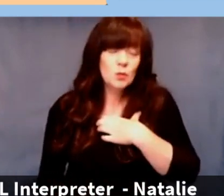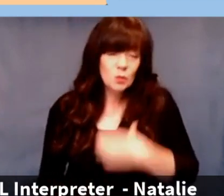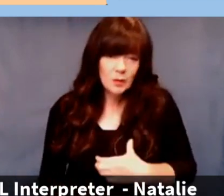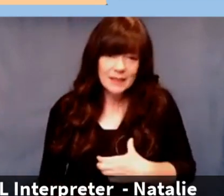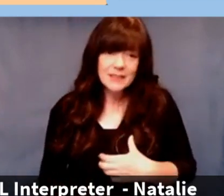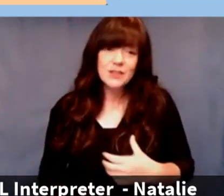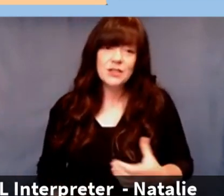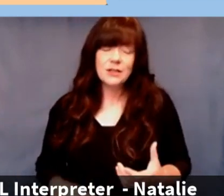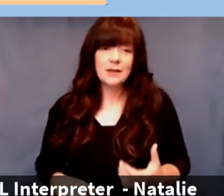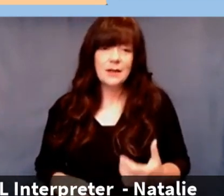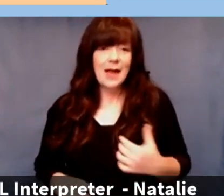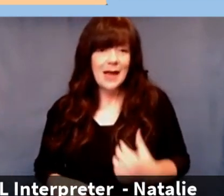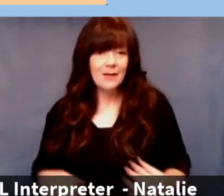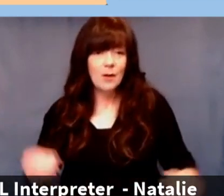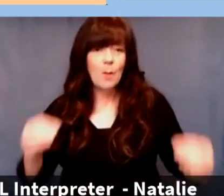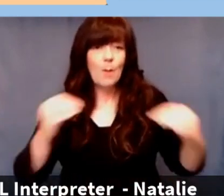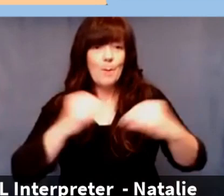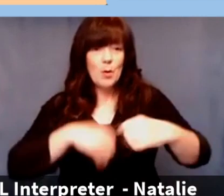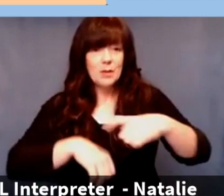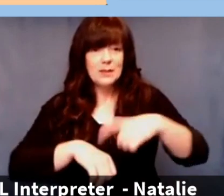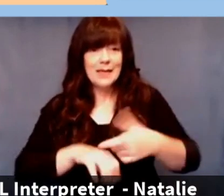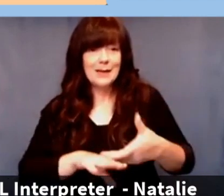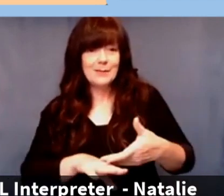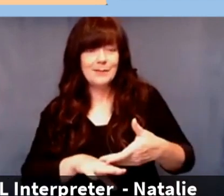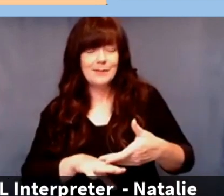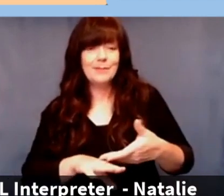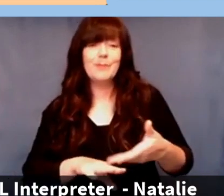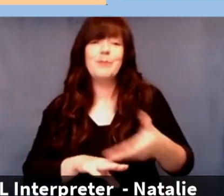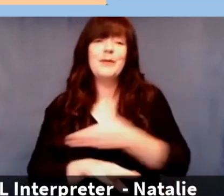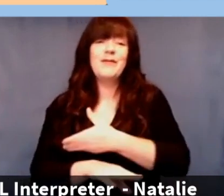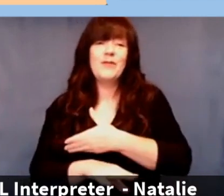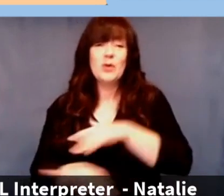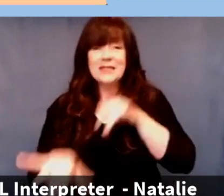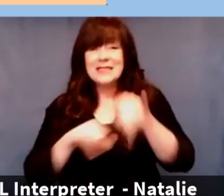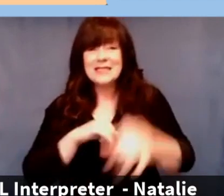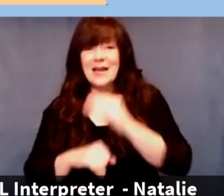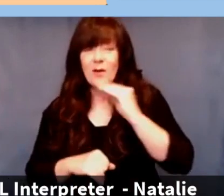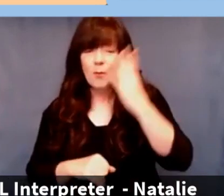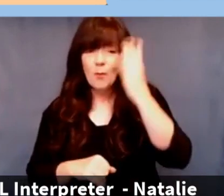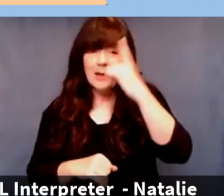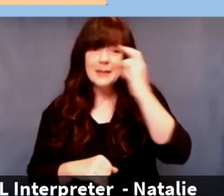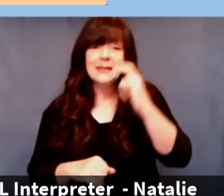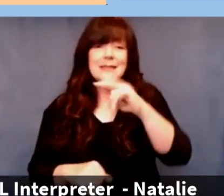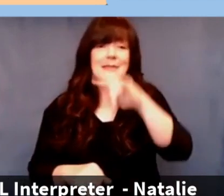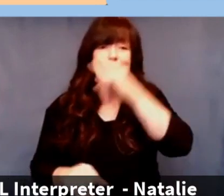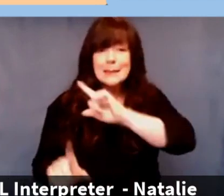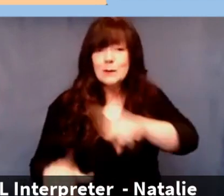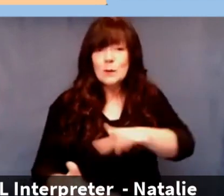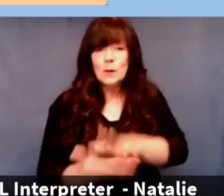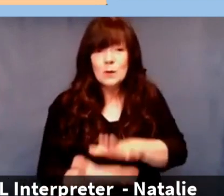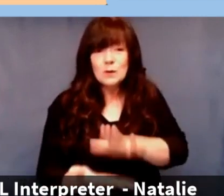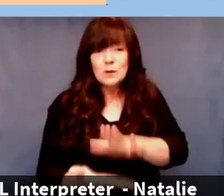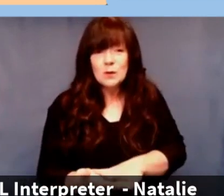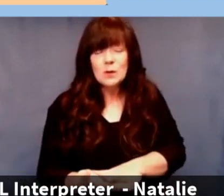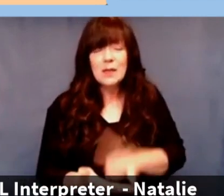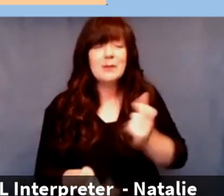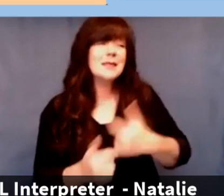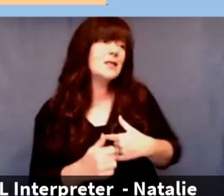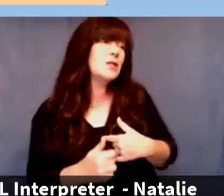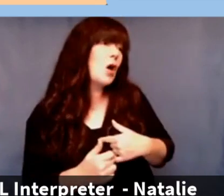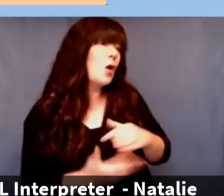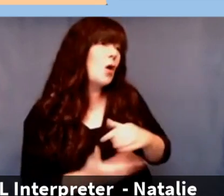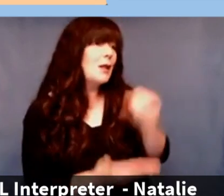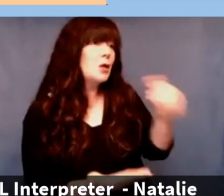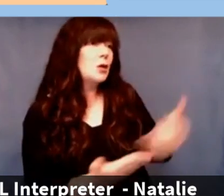I wish I could, I had more time when I wasn't in quarantine because they were in school. Yeah. So everyone's like, oh, I took up this. And I'm like, well,